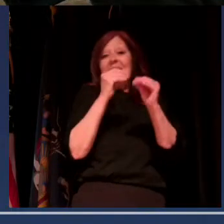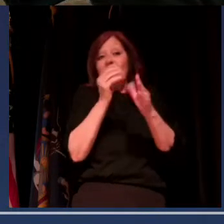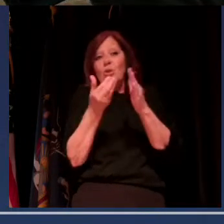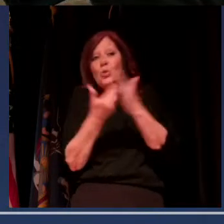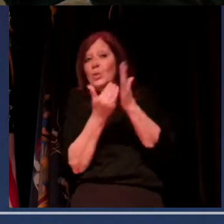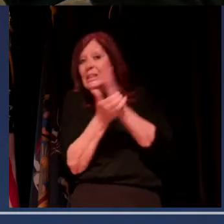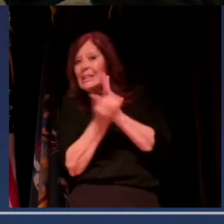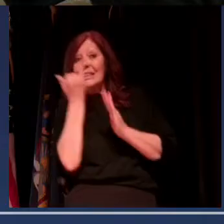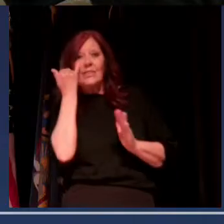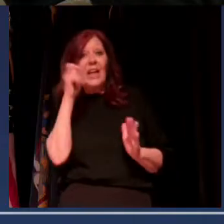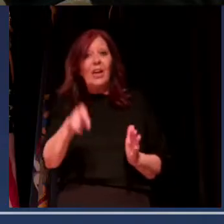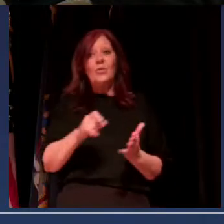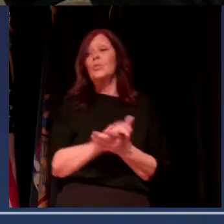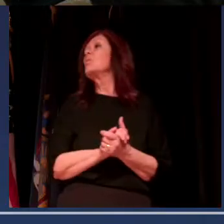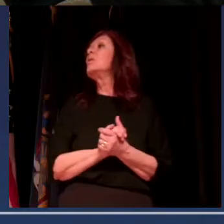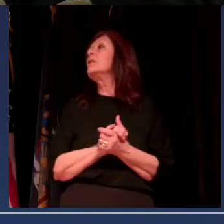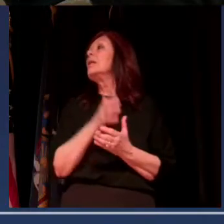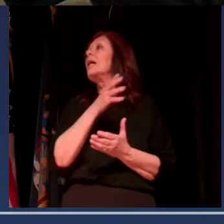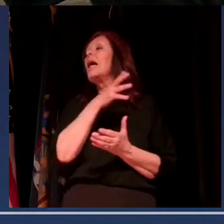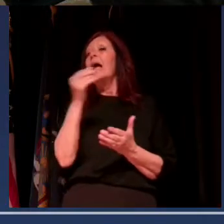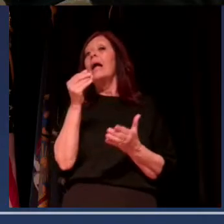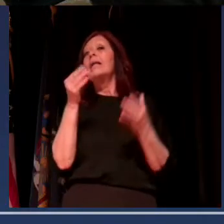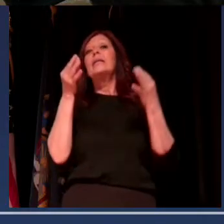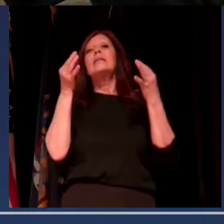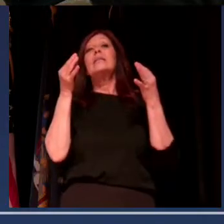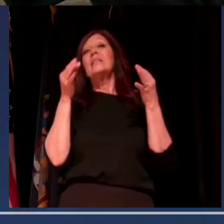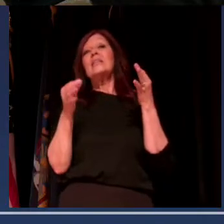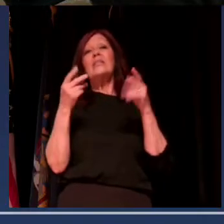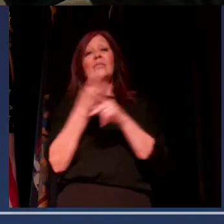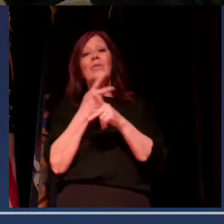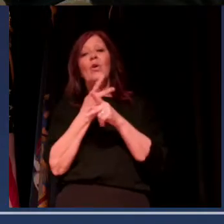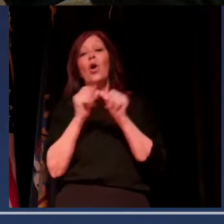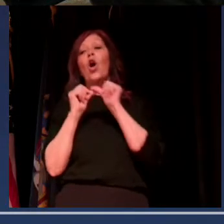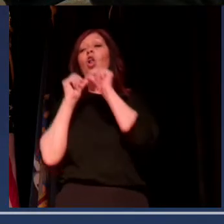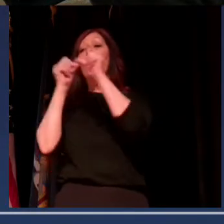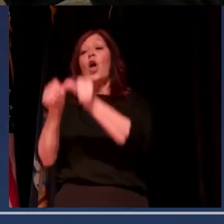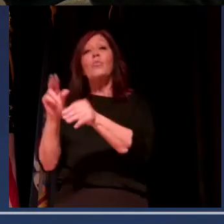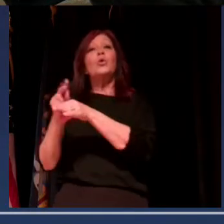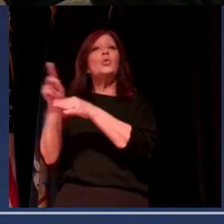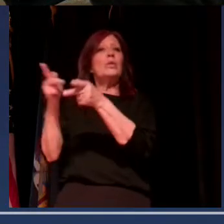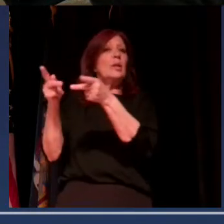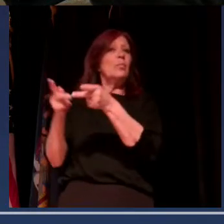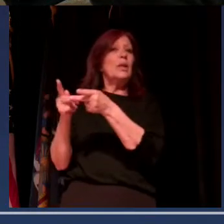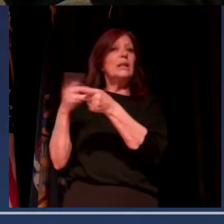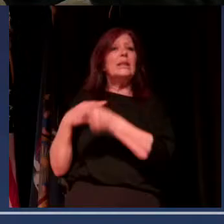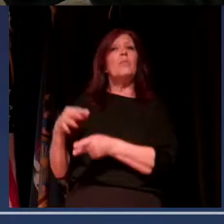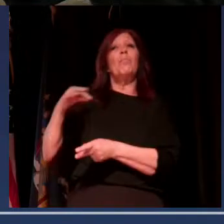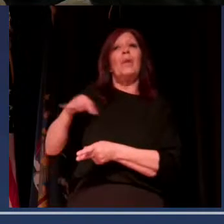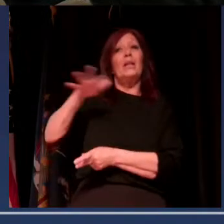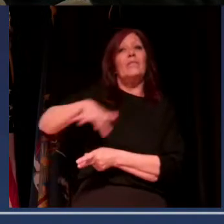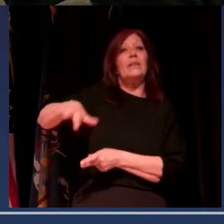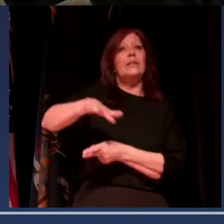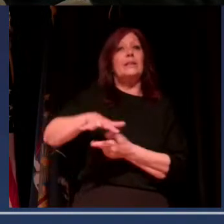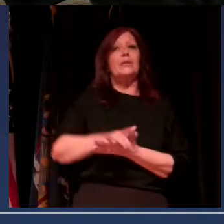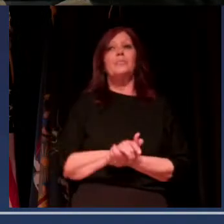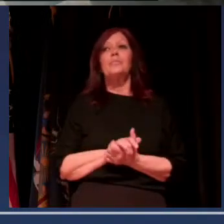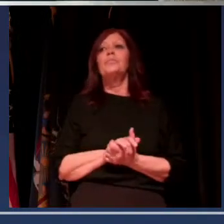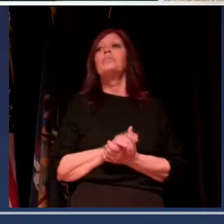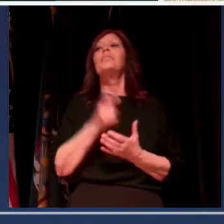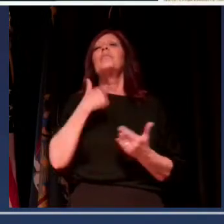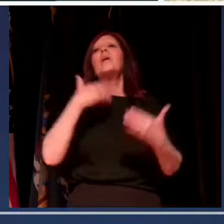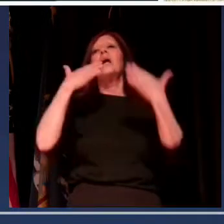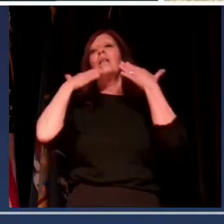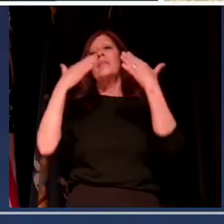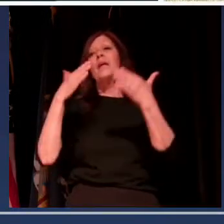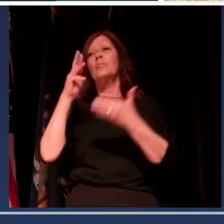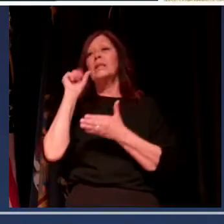necessary, and determine a long-term use of the site that benefits our region. I thank my fellow